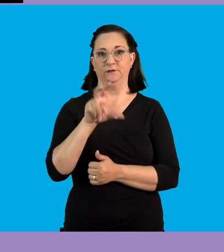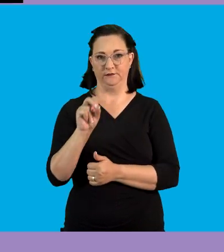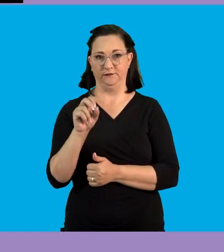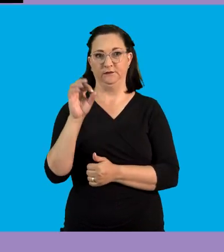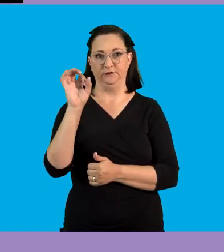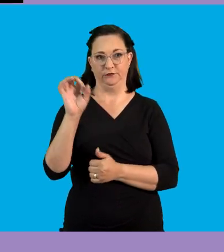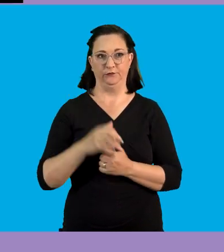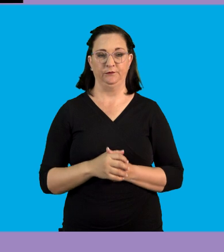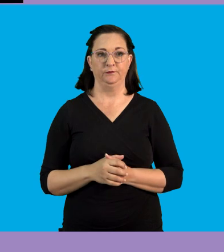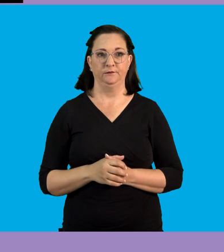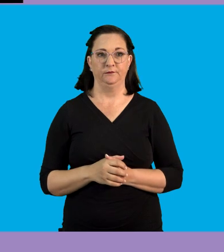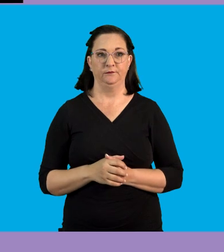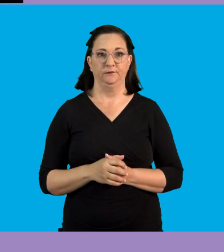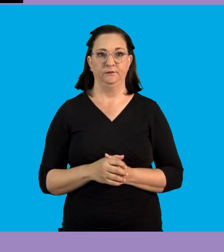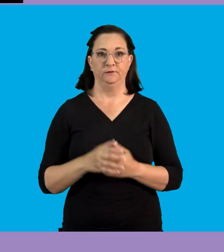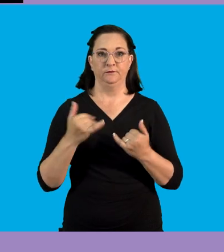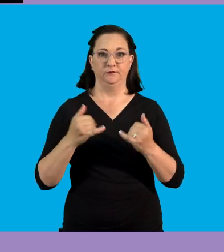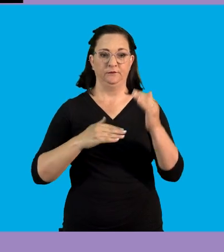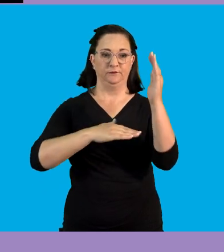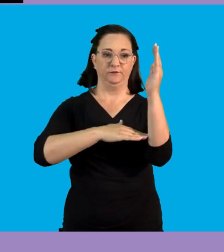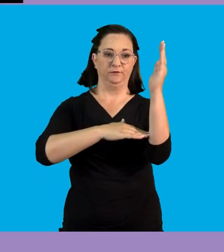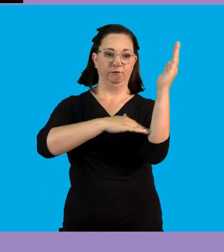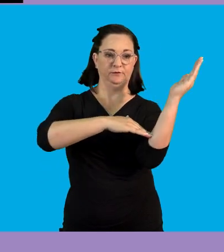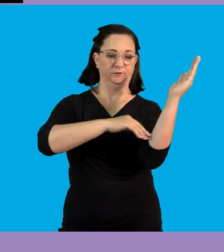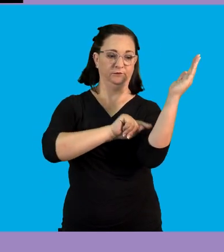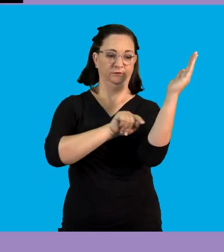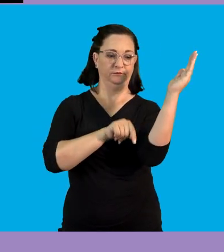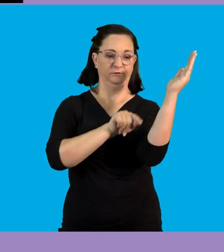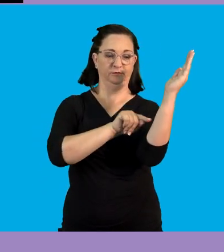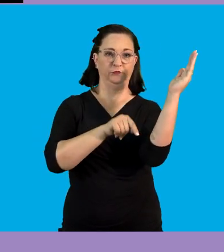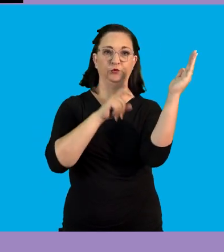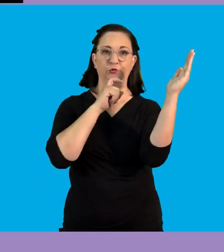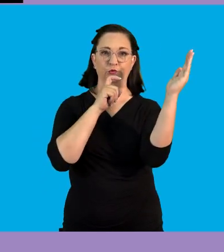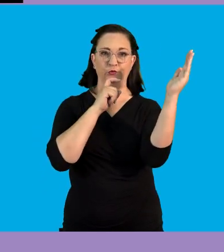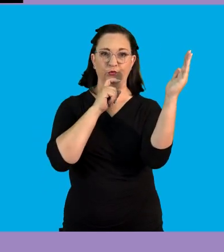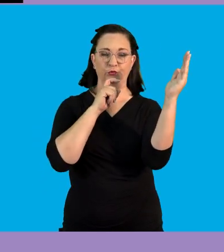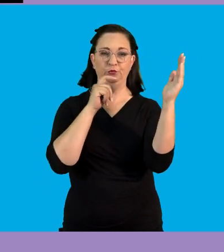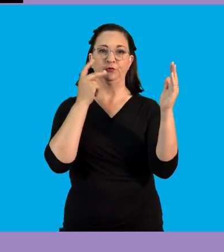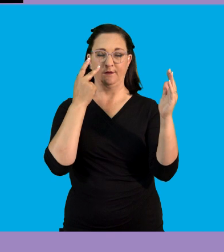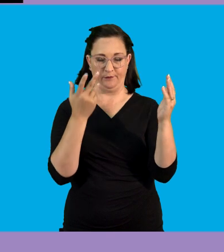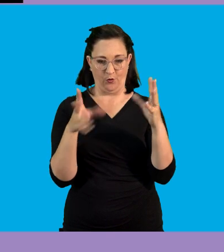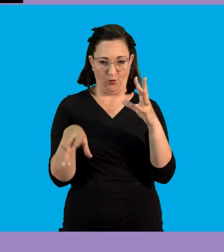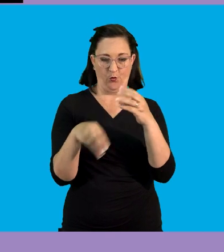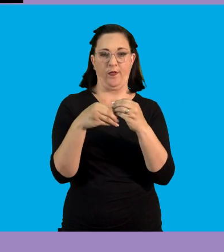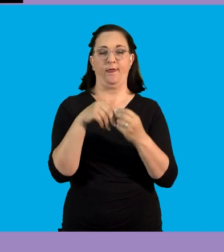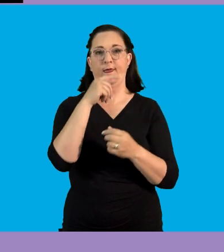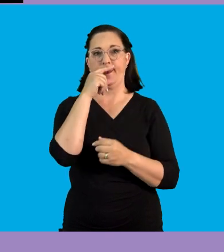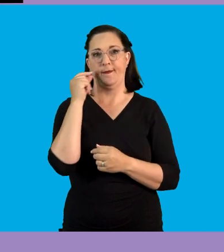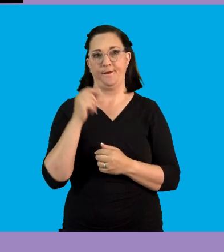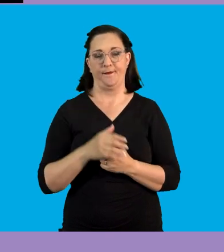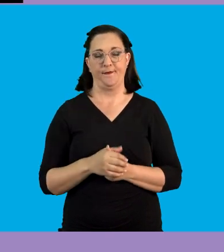We are to use a protractor to measure a marked angle and name the angle. There is